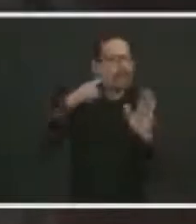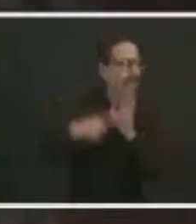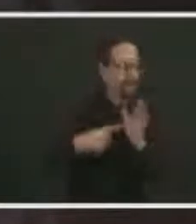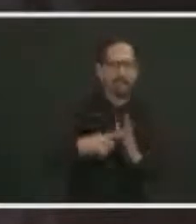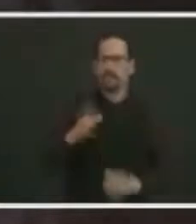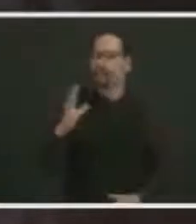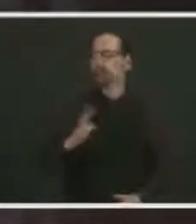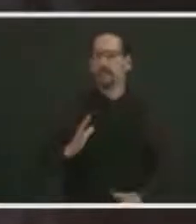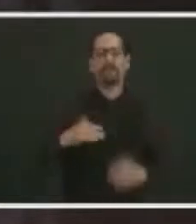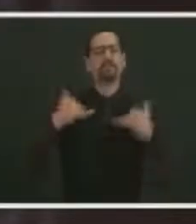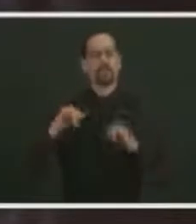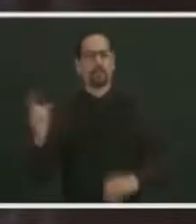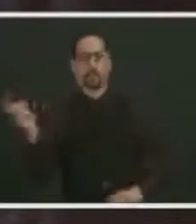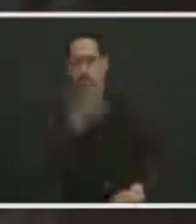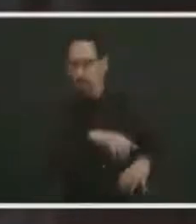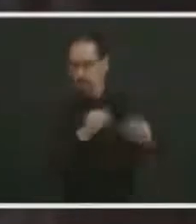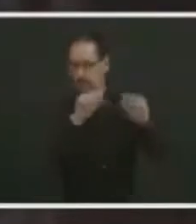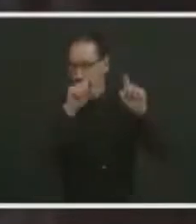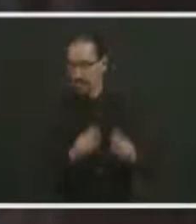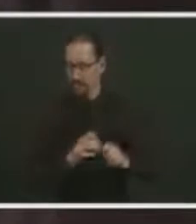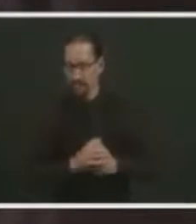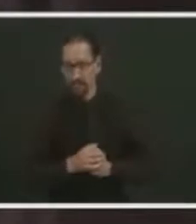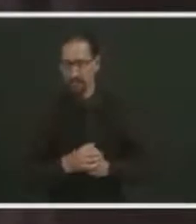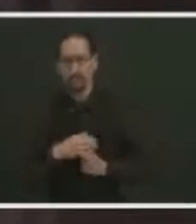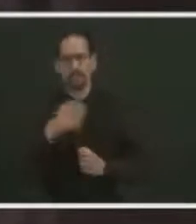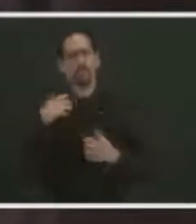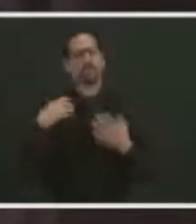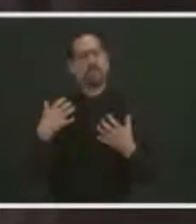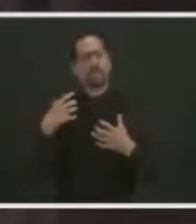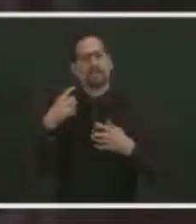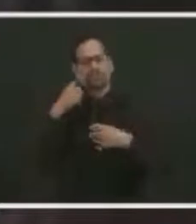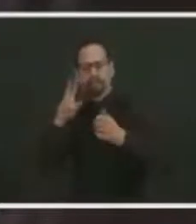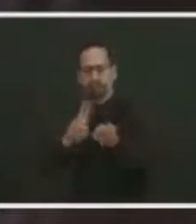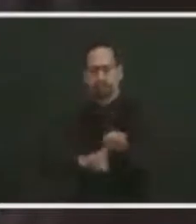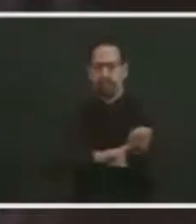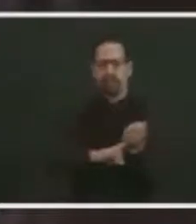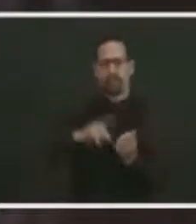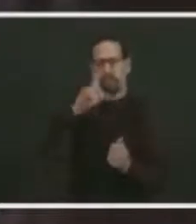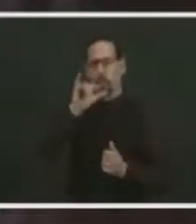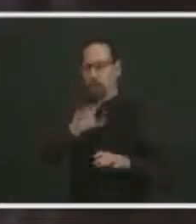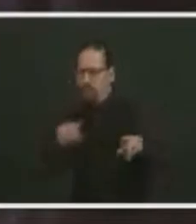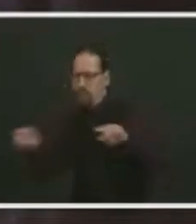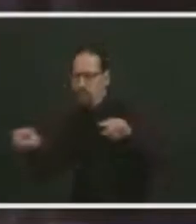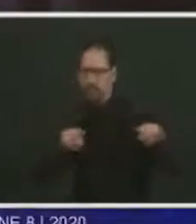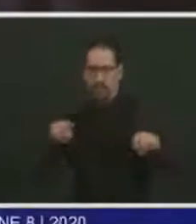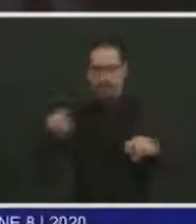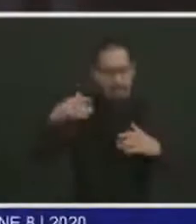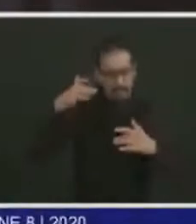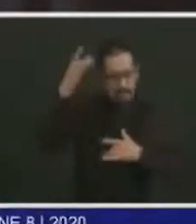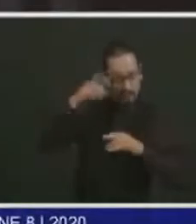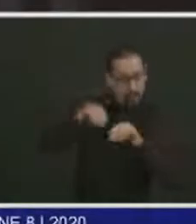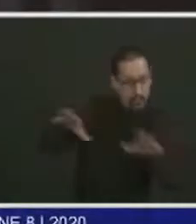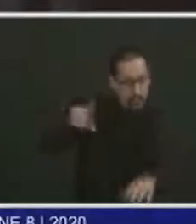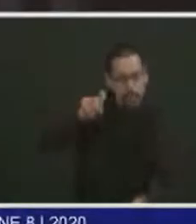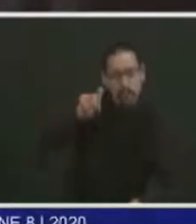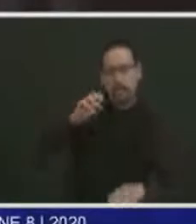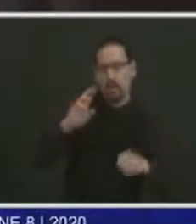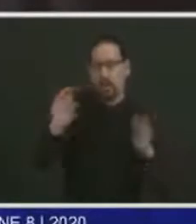get a feel for the prevalence of the disease in those industries.